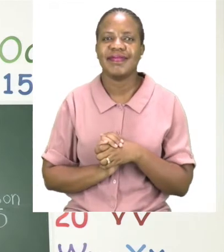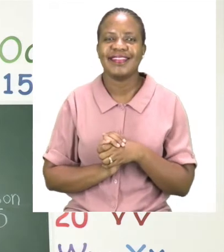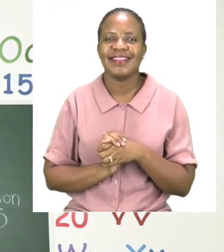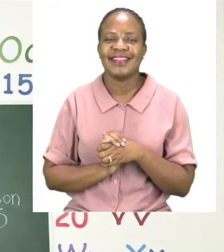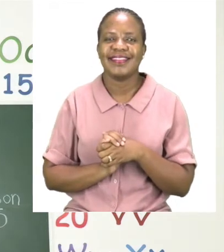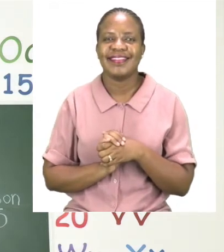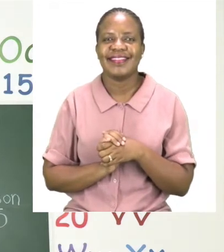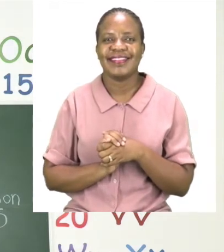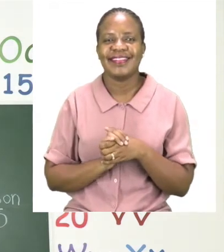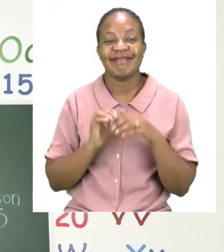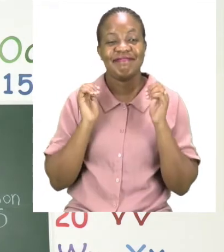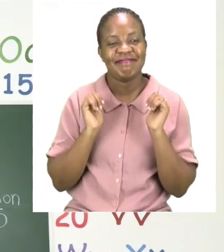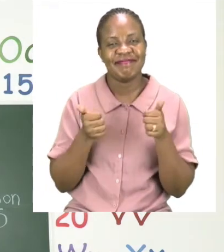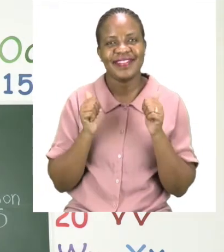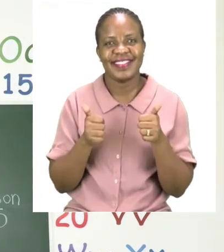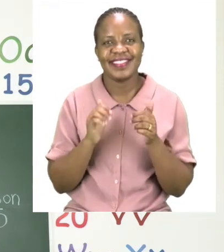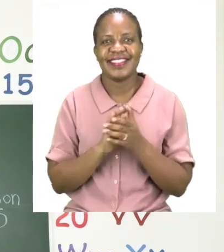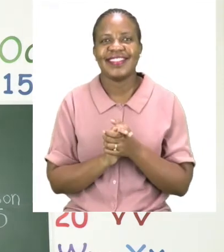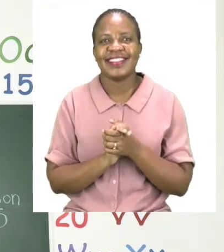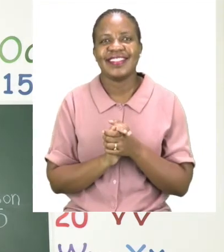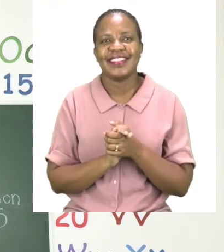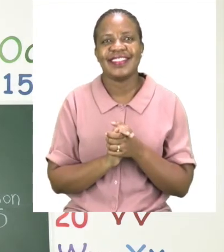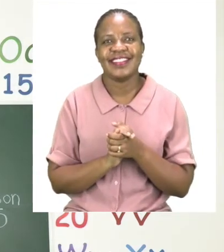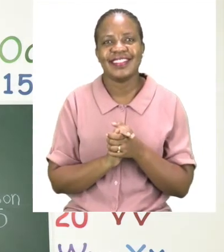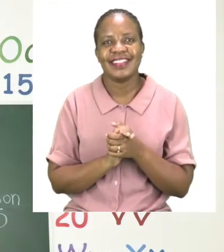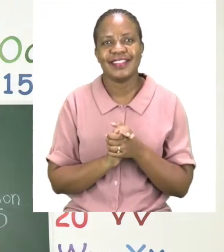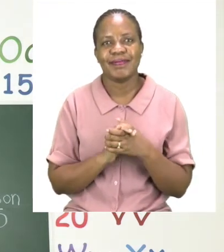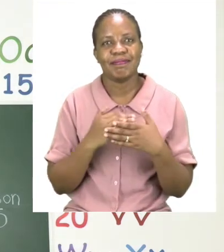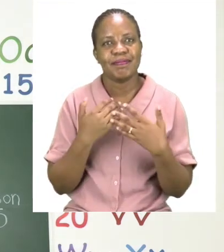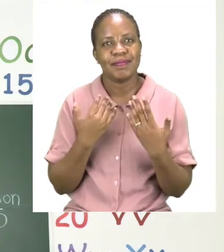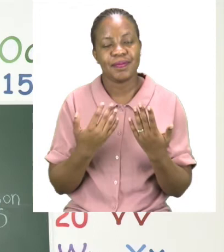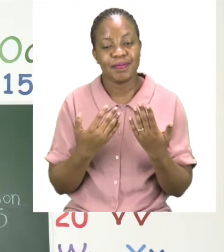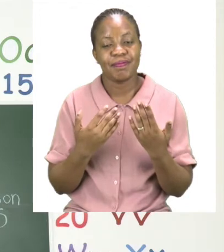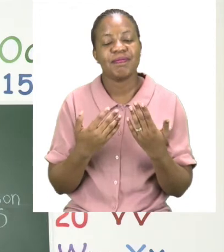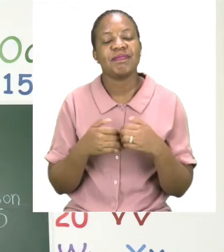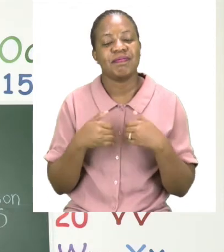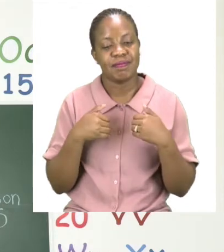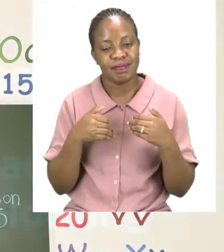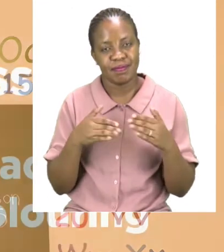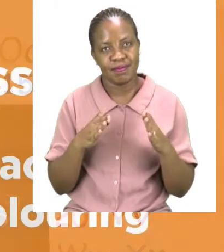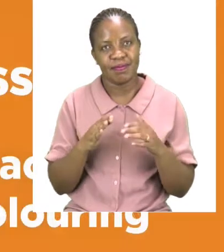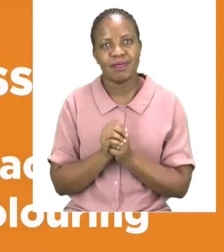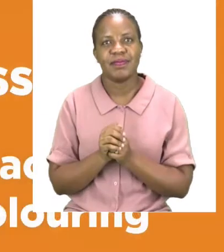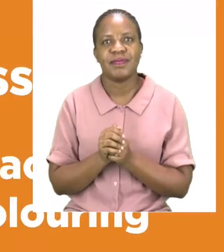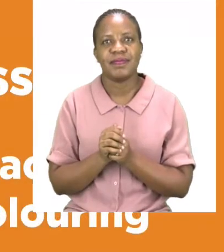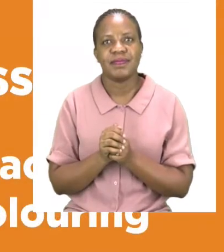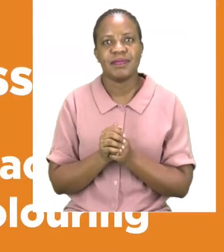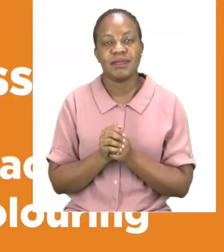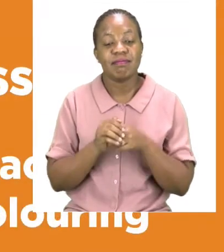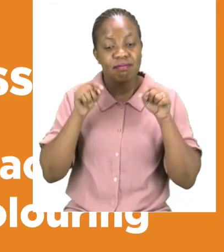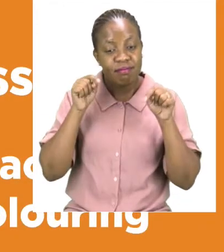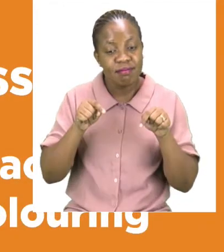Good job everyone. Now we are ready to start. For